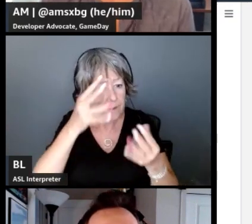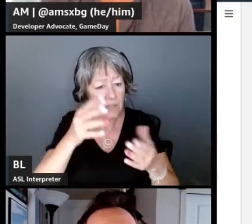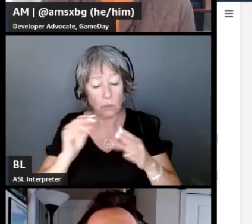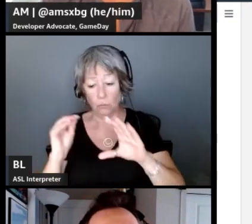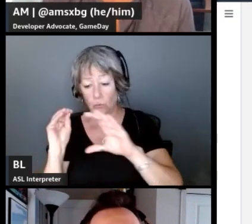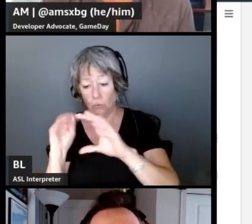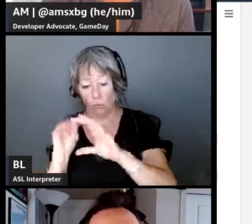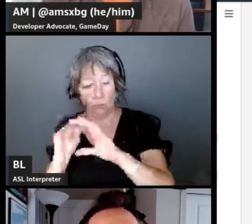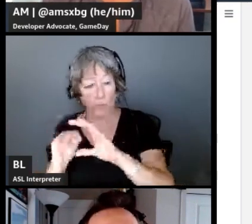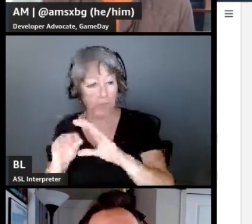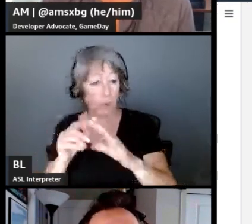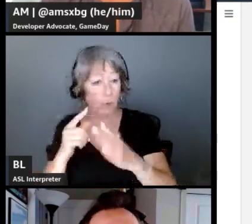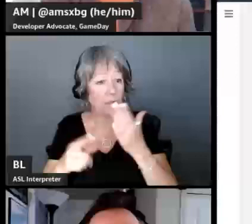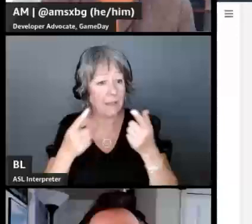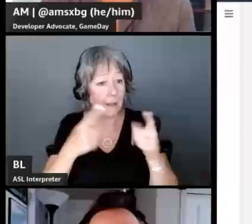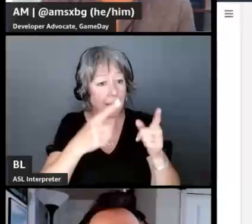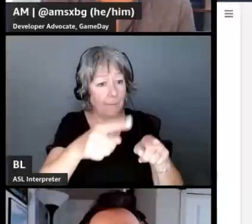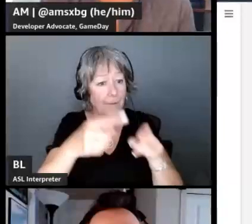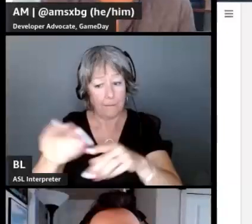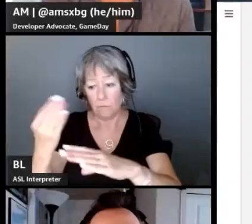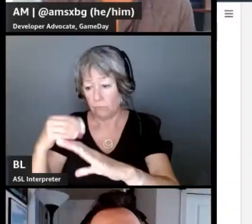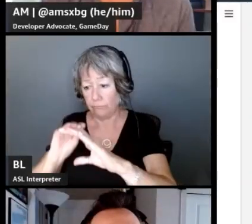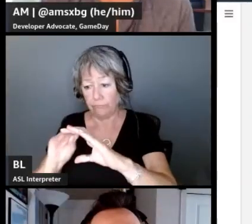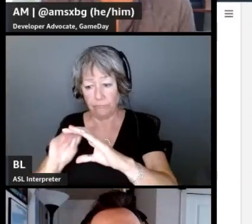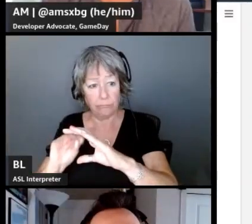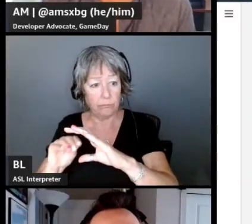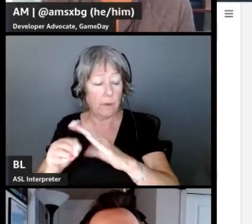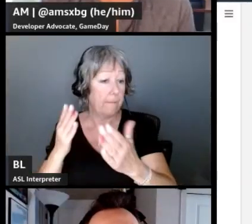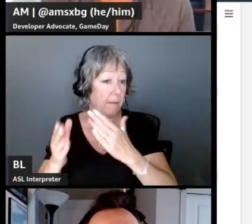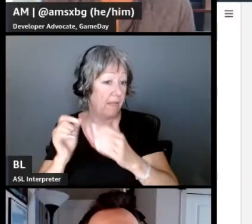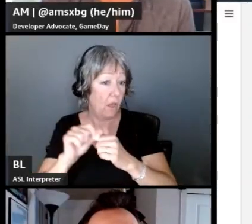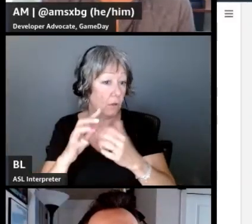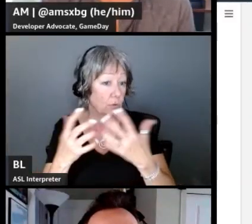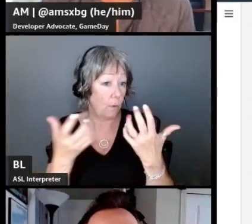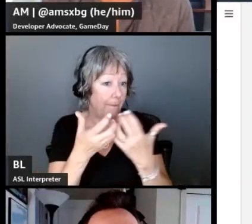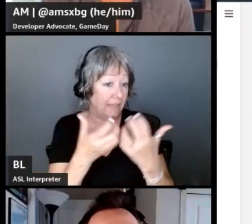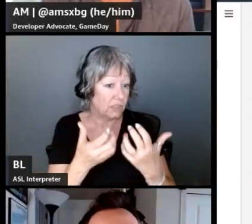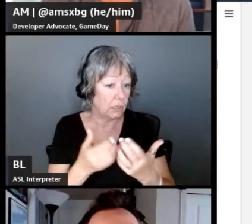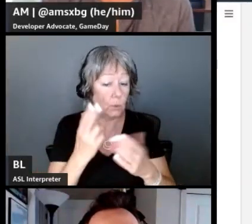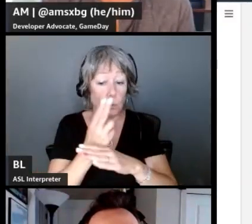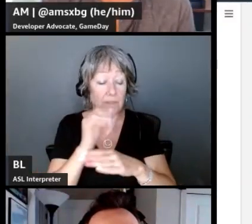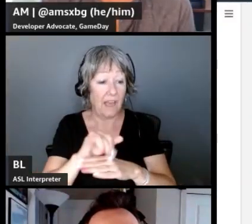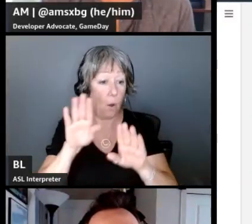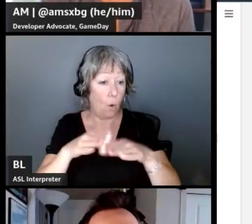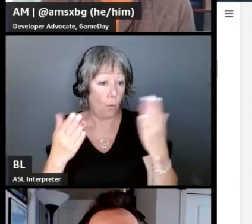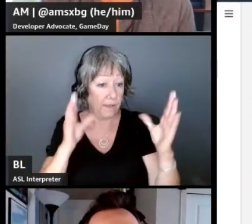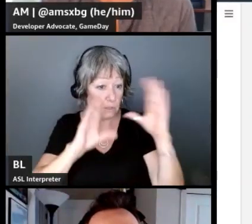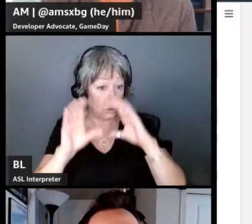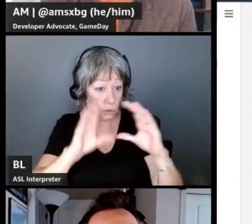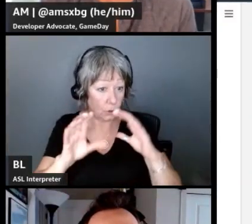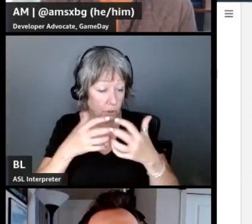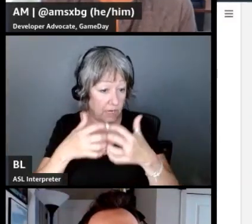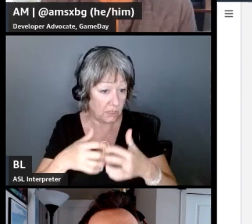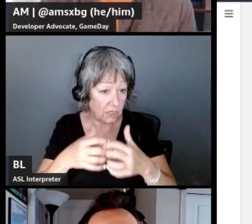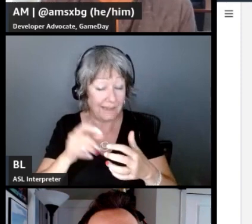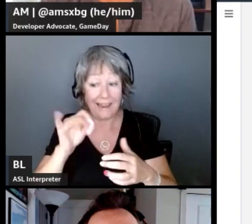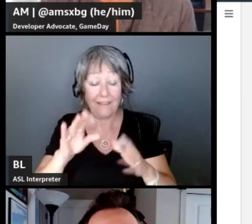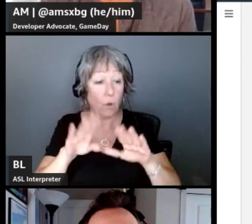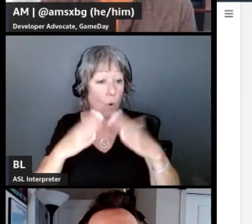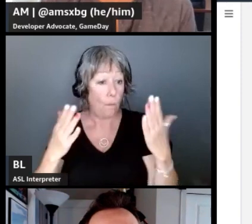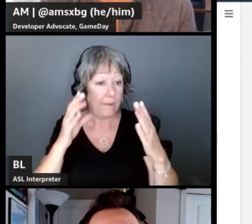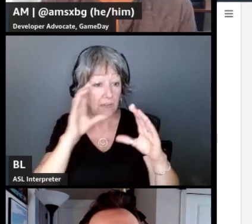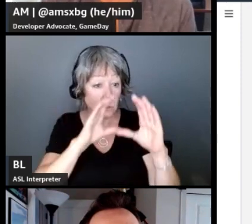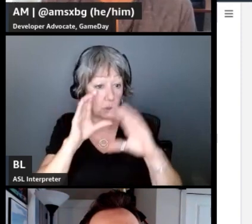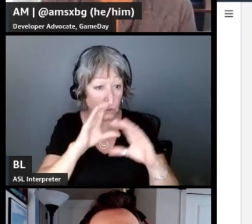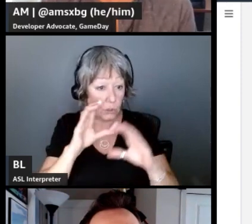transactions, and they are doing, let's say, order matching or something using the OpenSearch engine. And if the OpenSearch engine is down, right,